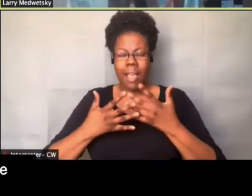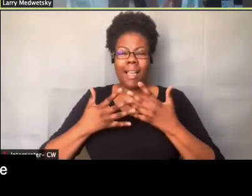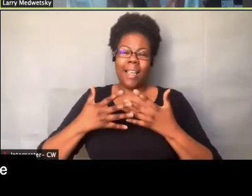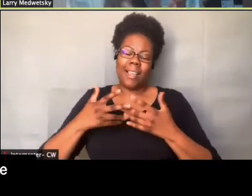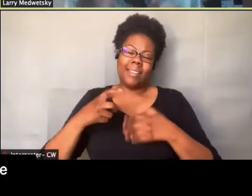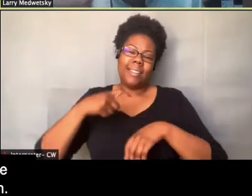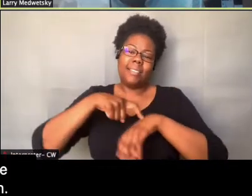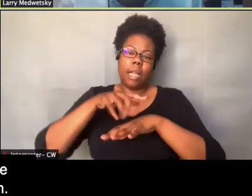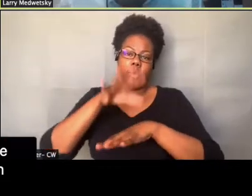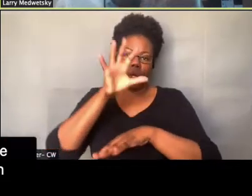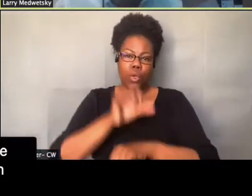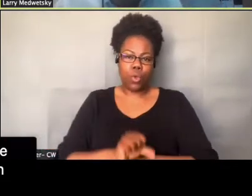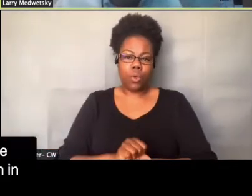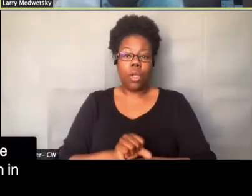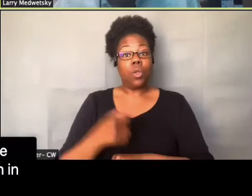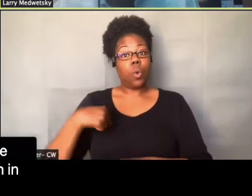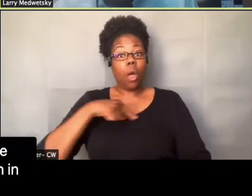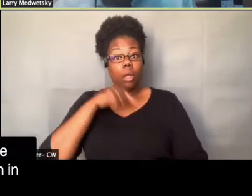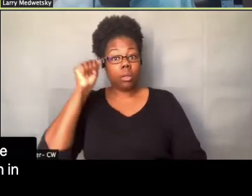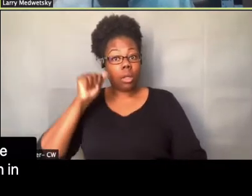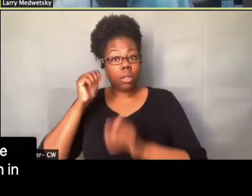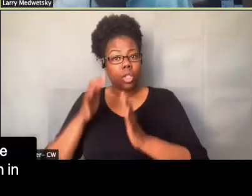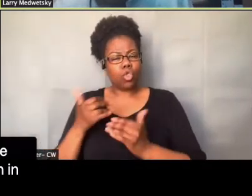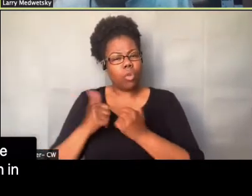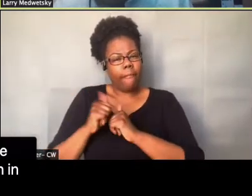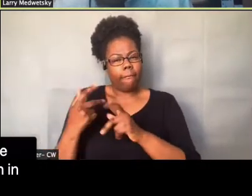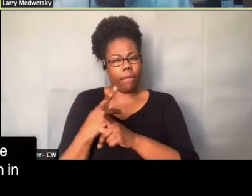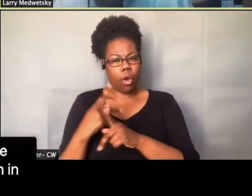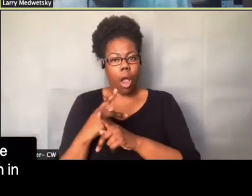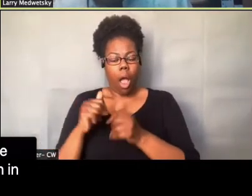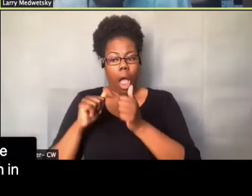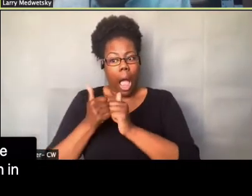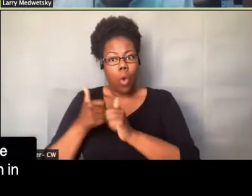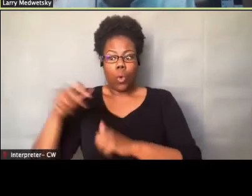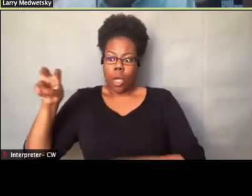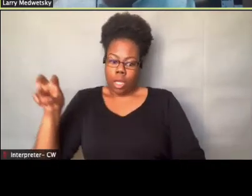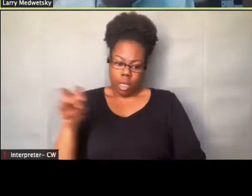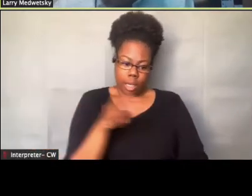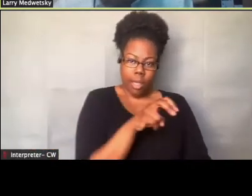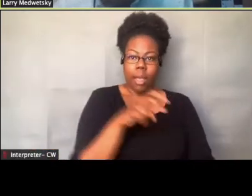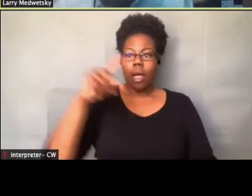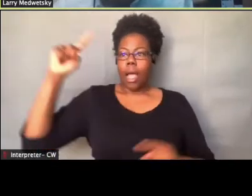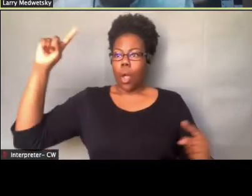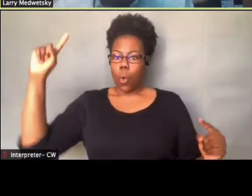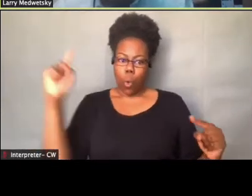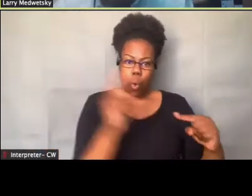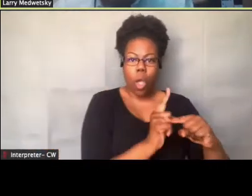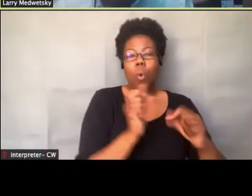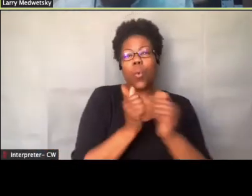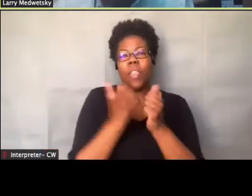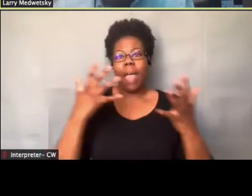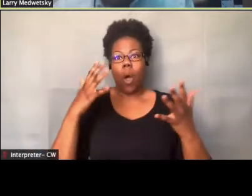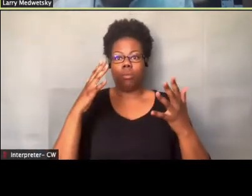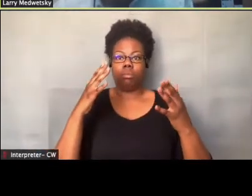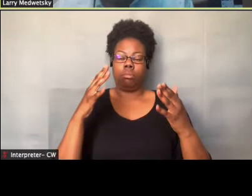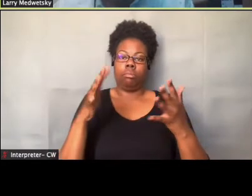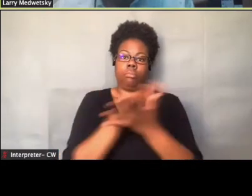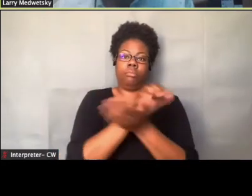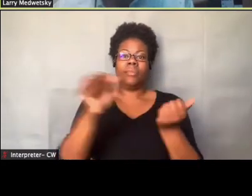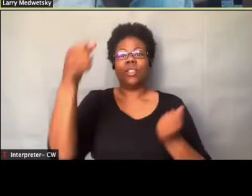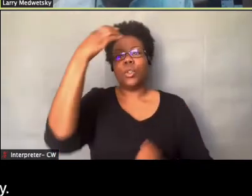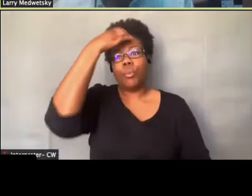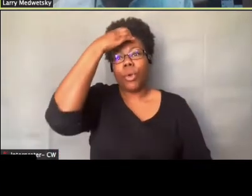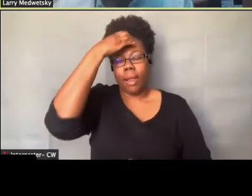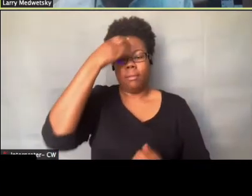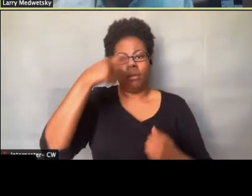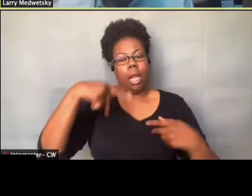much information in our region for the brain to be able to process. But now we have new algorithms that show promise, and many